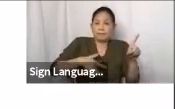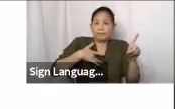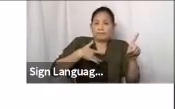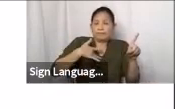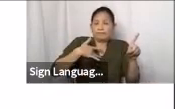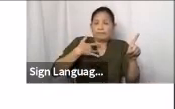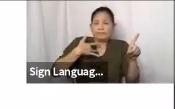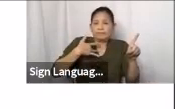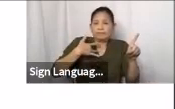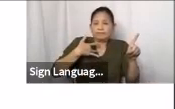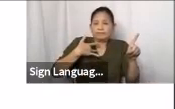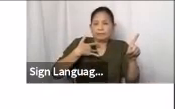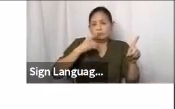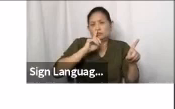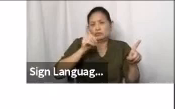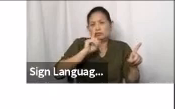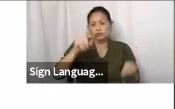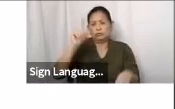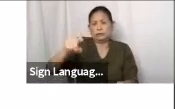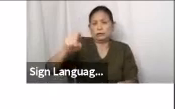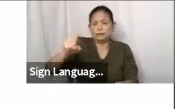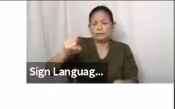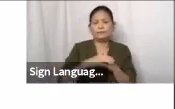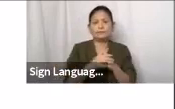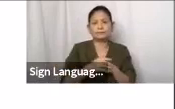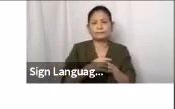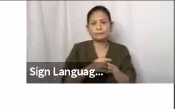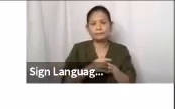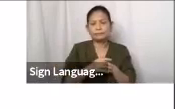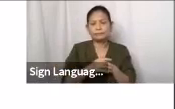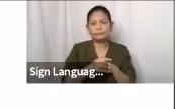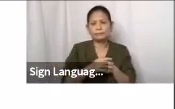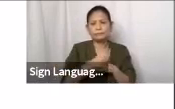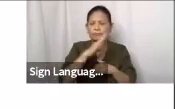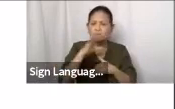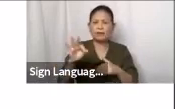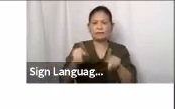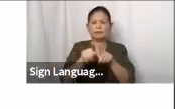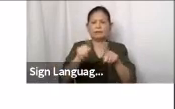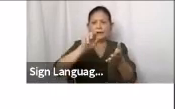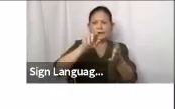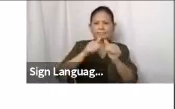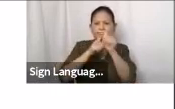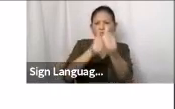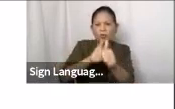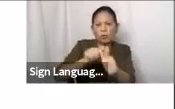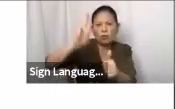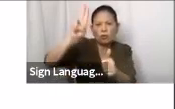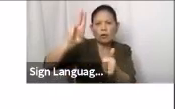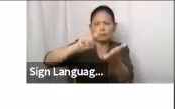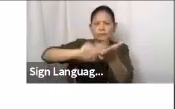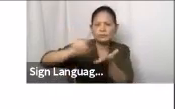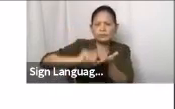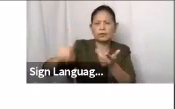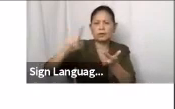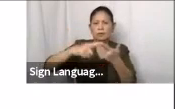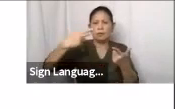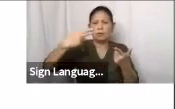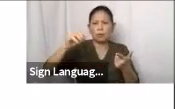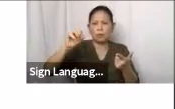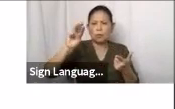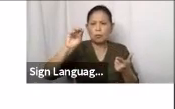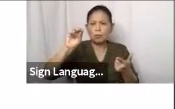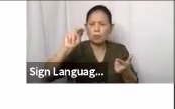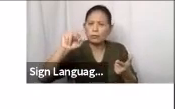this is much needed. And it routine checkups and consultations and the hormonal tests, regular